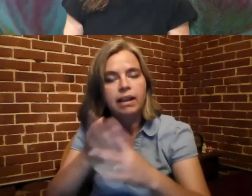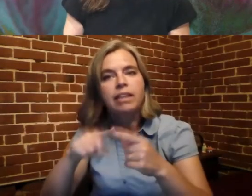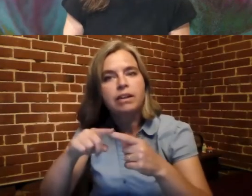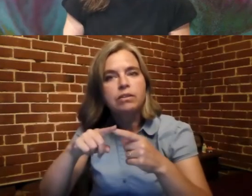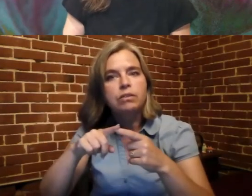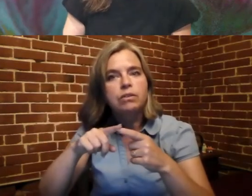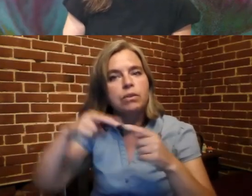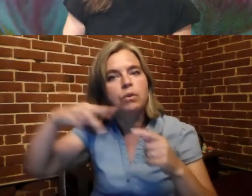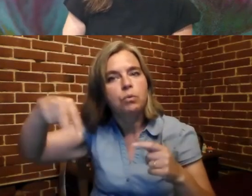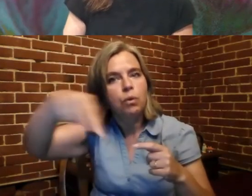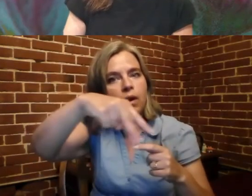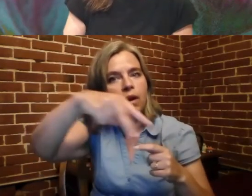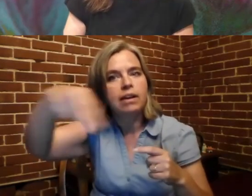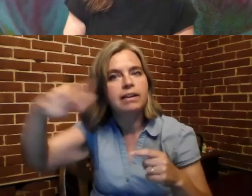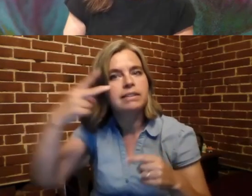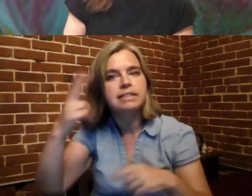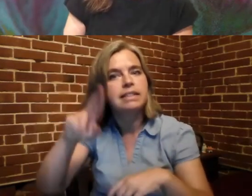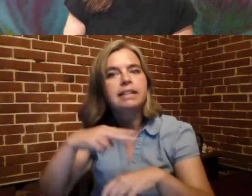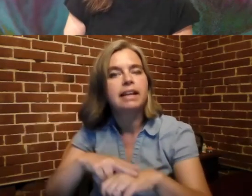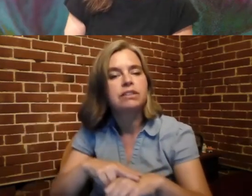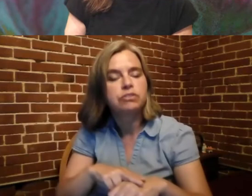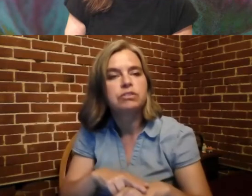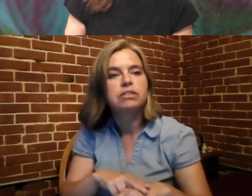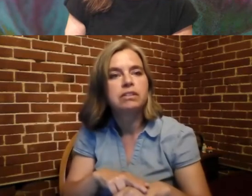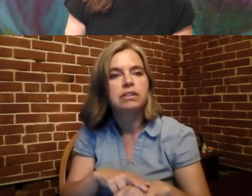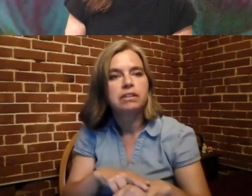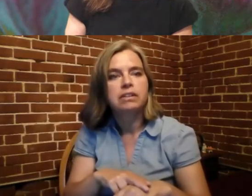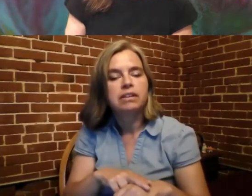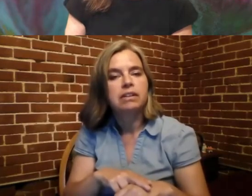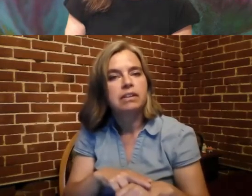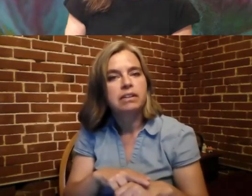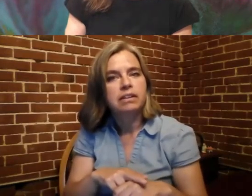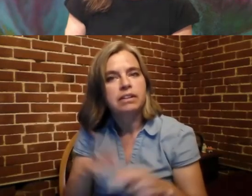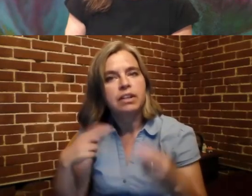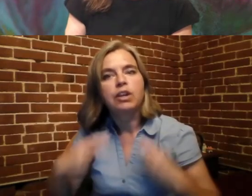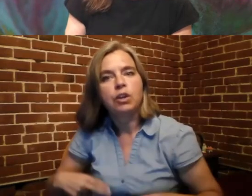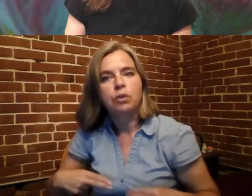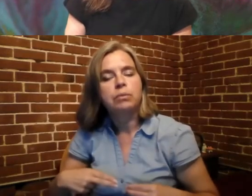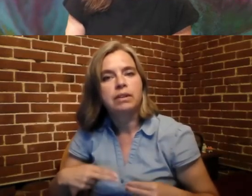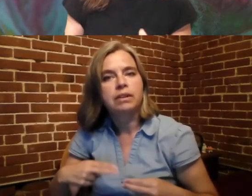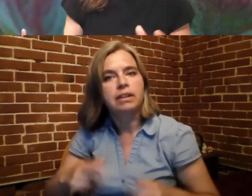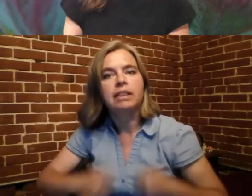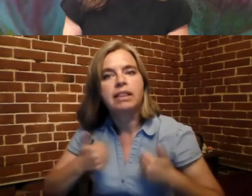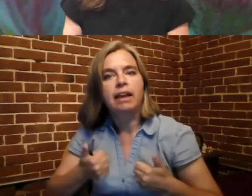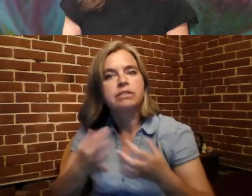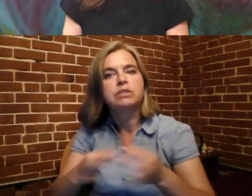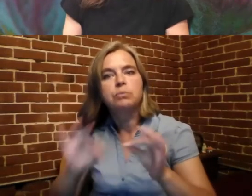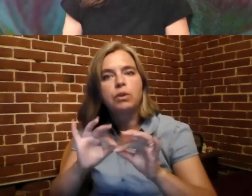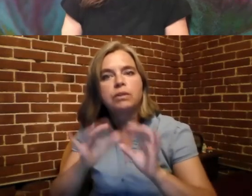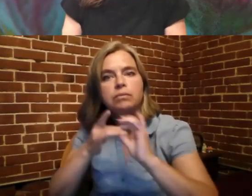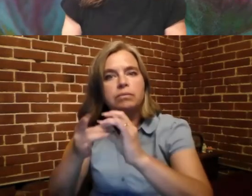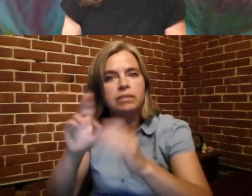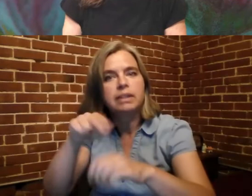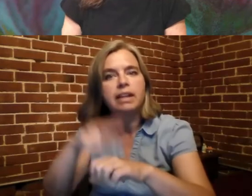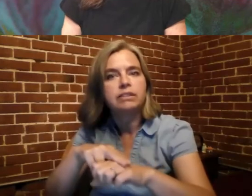to be close to nature to be human. It just is important, very important aspect of our lives. And just very grateful